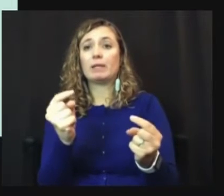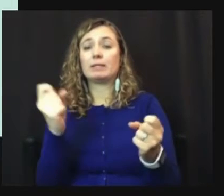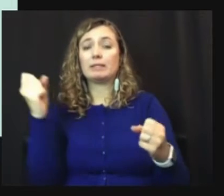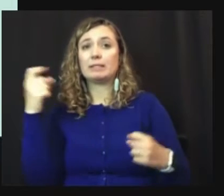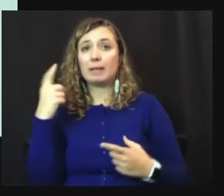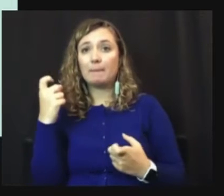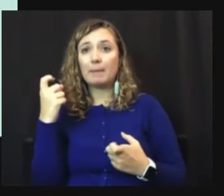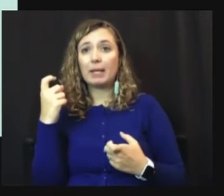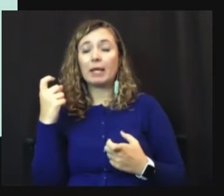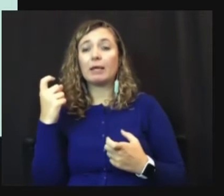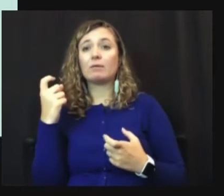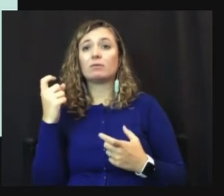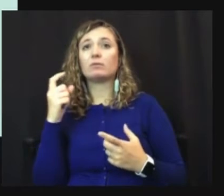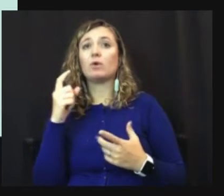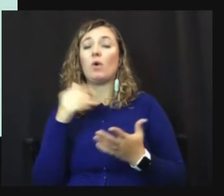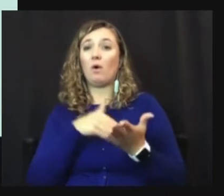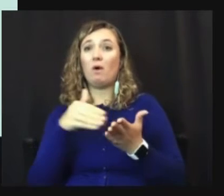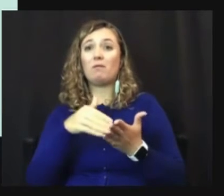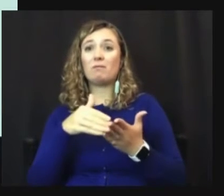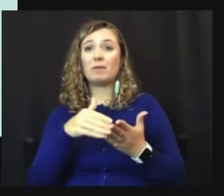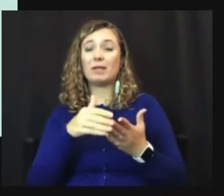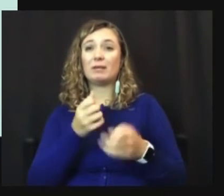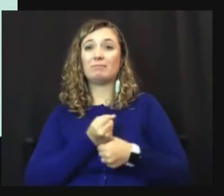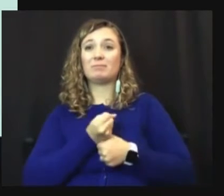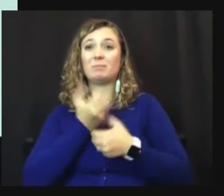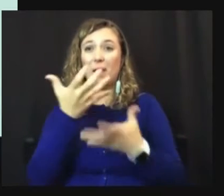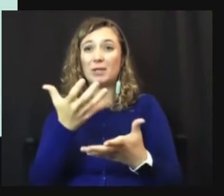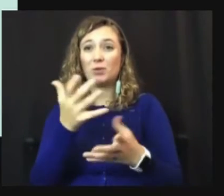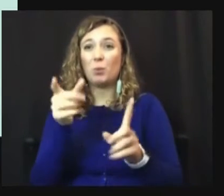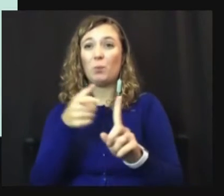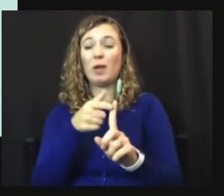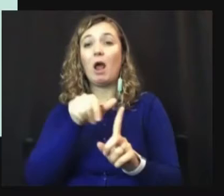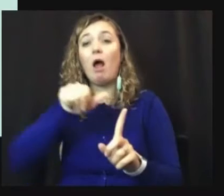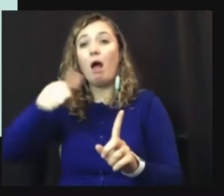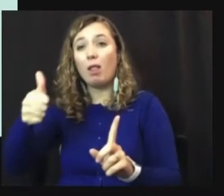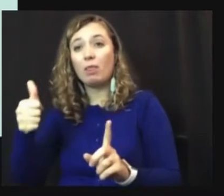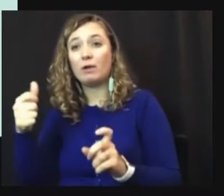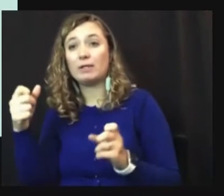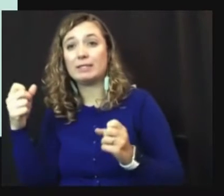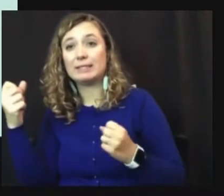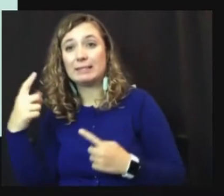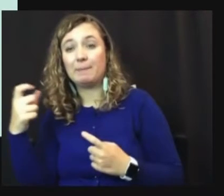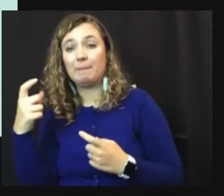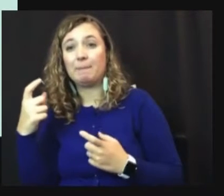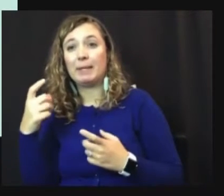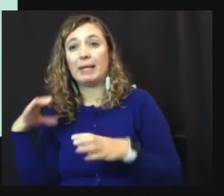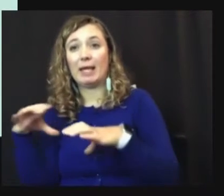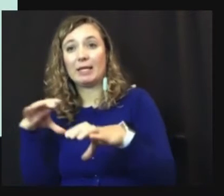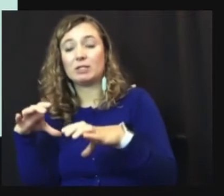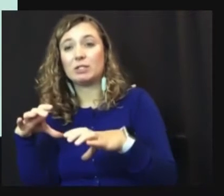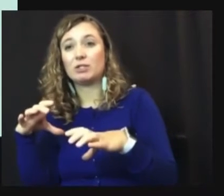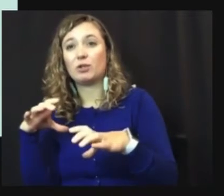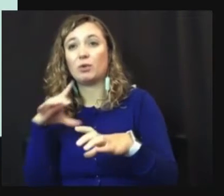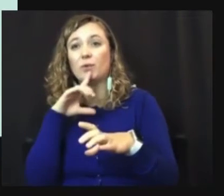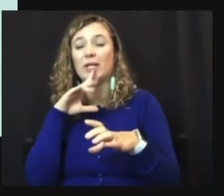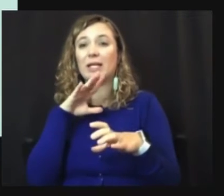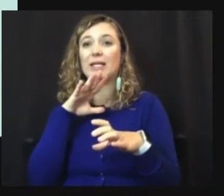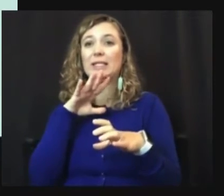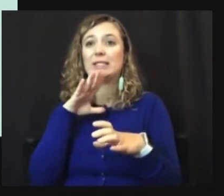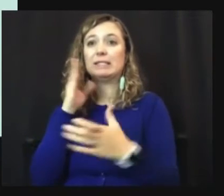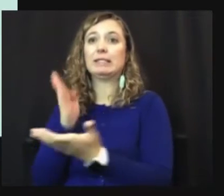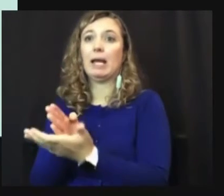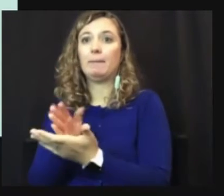been repressed. So if I'm told that I can't, in an example of myself, suck my